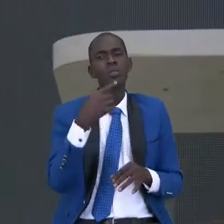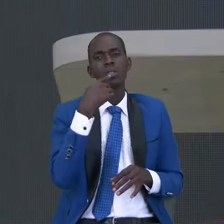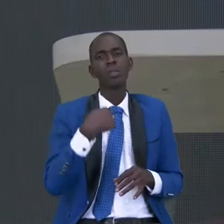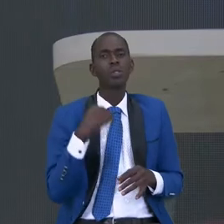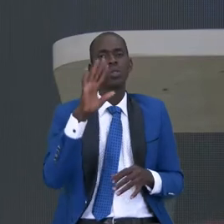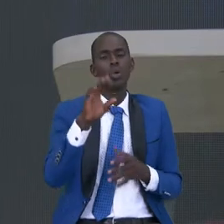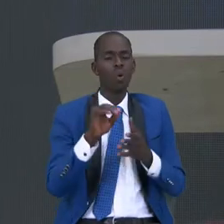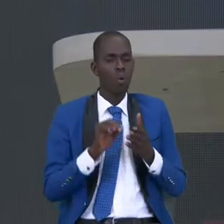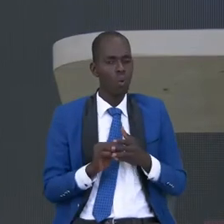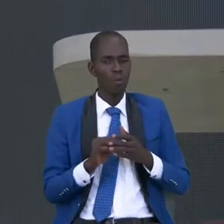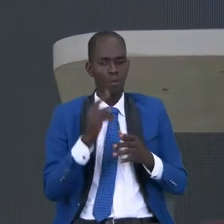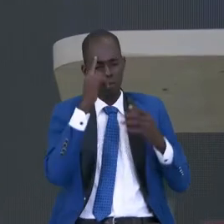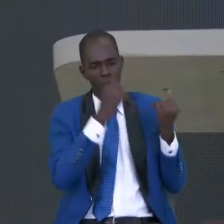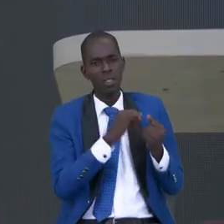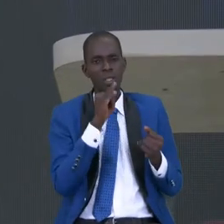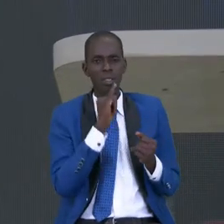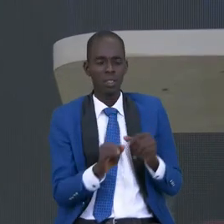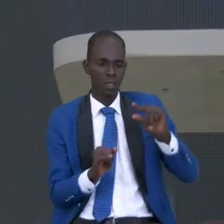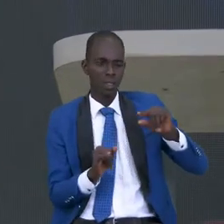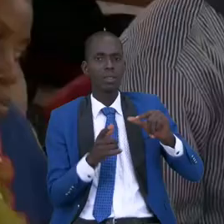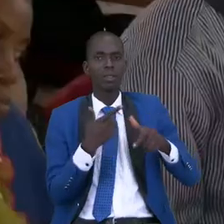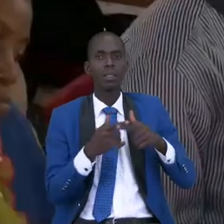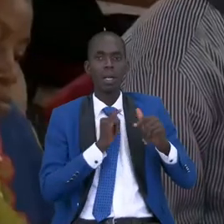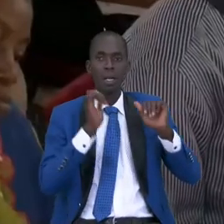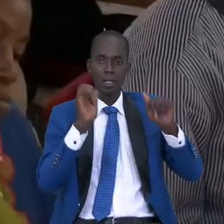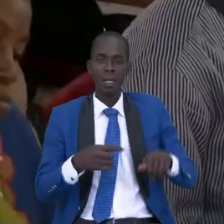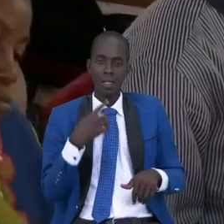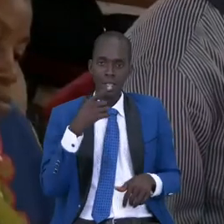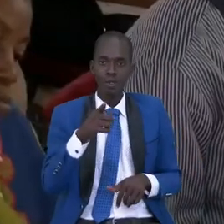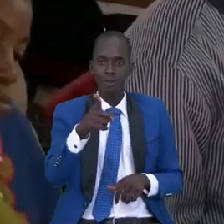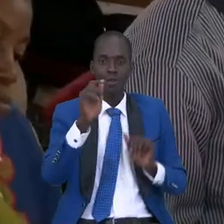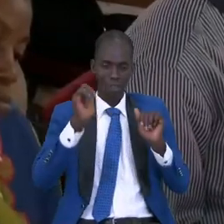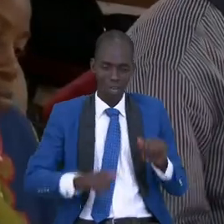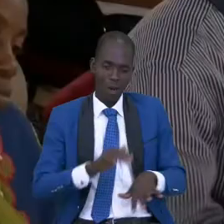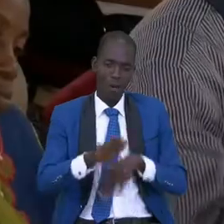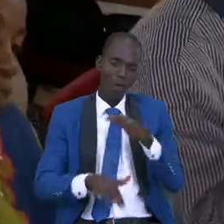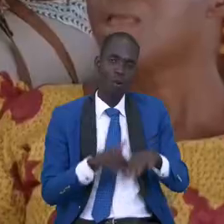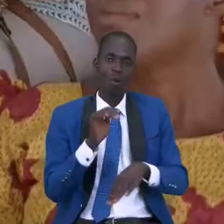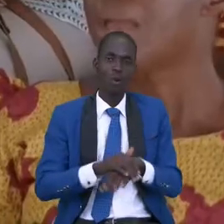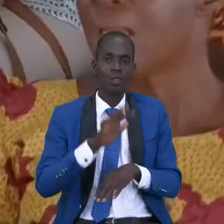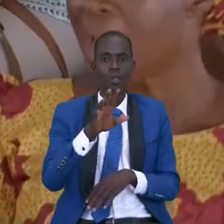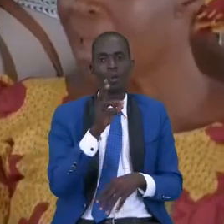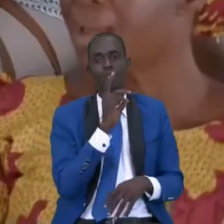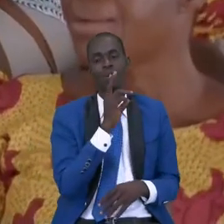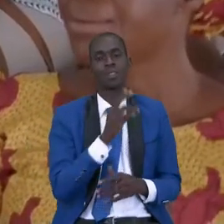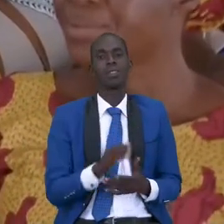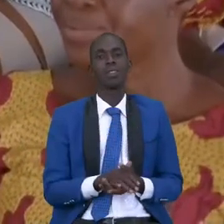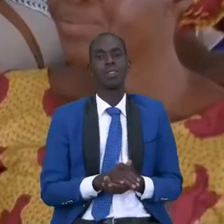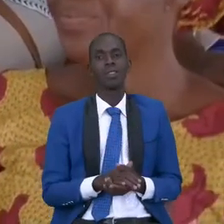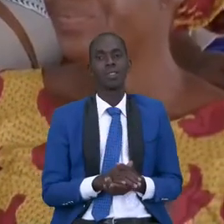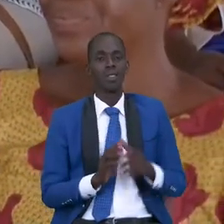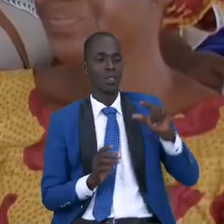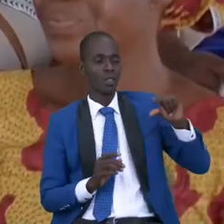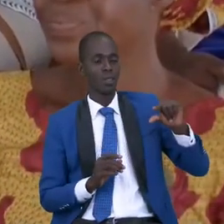say, praise the Lord, then you can walk on water. I said you can walk on your water. Little faith.